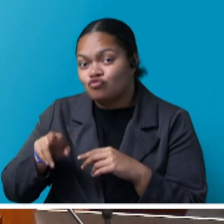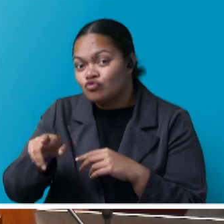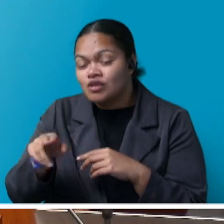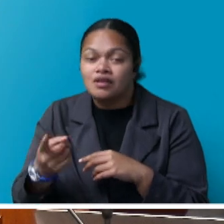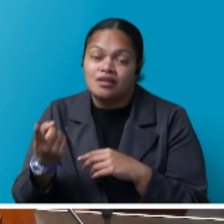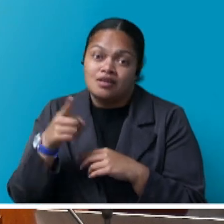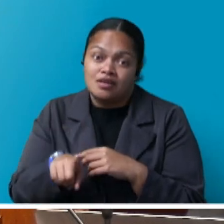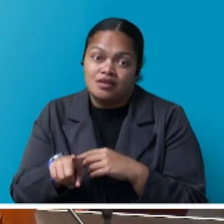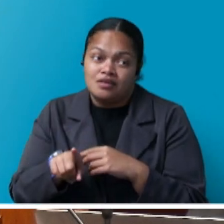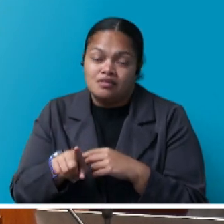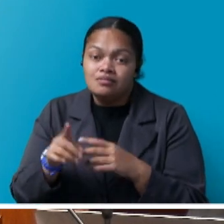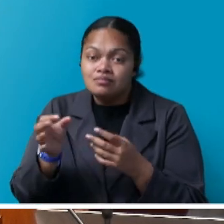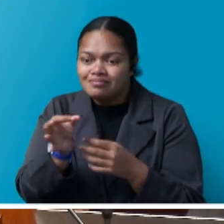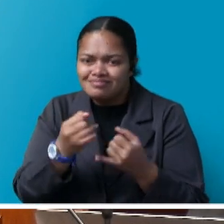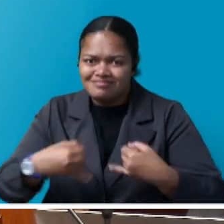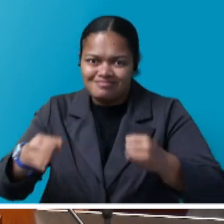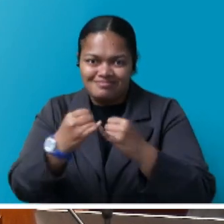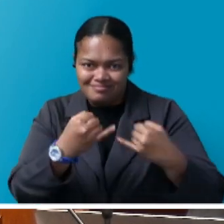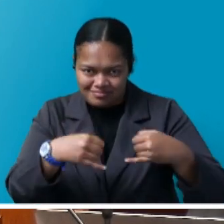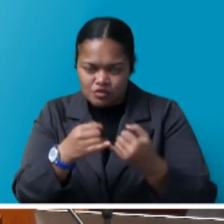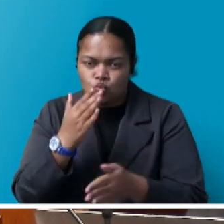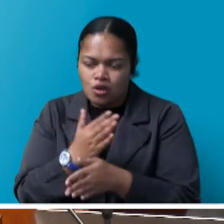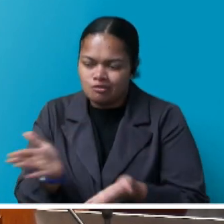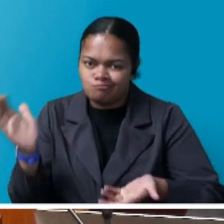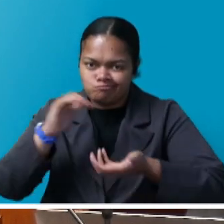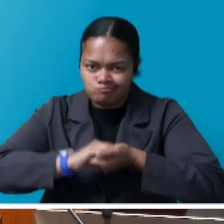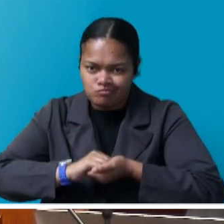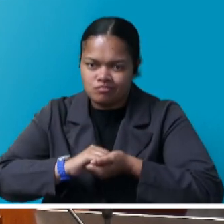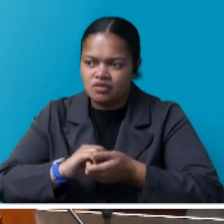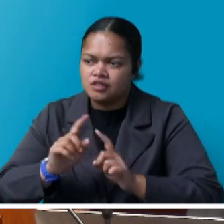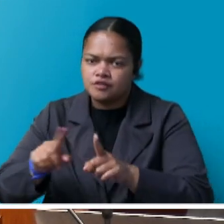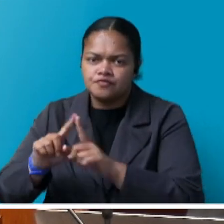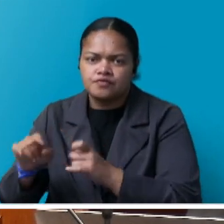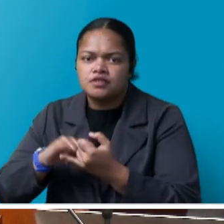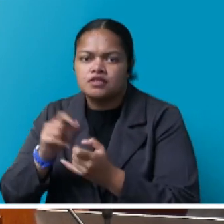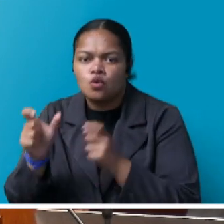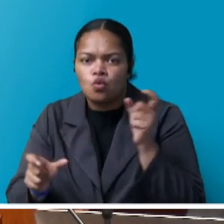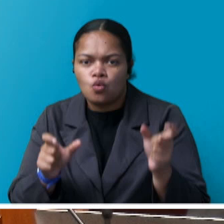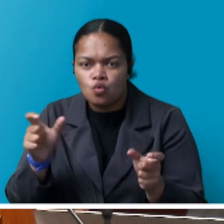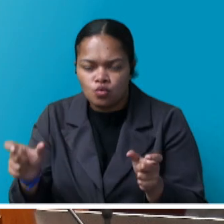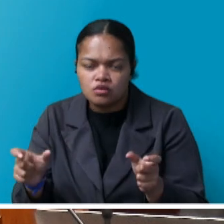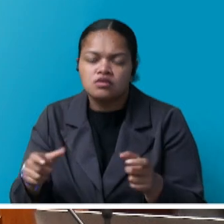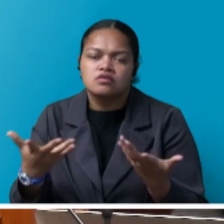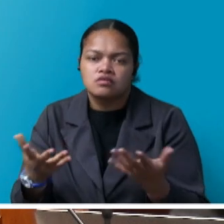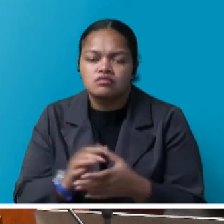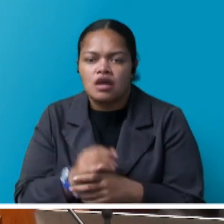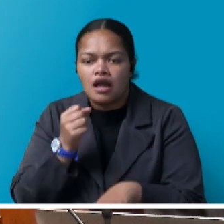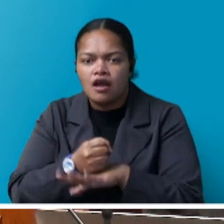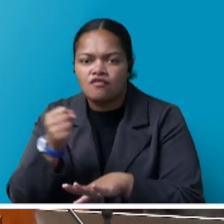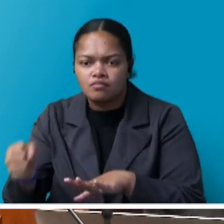Management remains committed to working hand in hand with all stakeholders, government agencies, provincial councils,